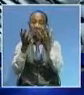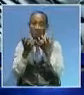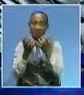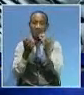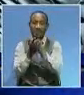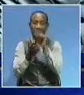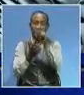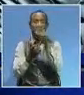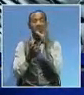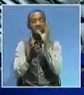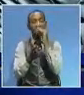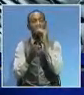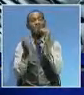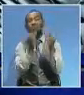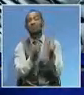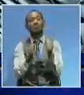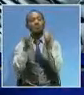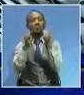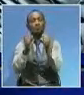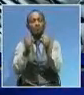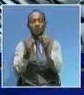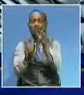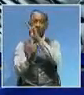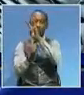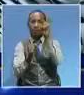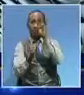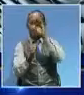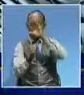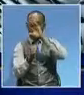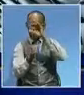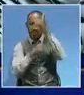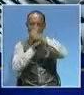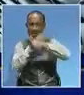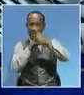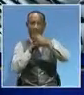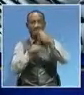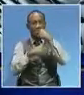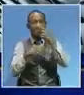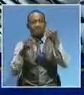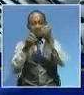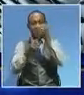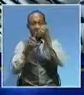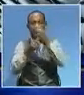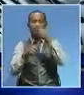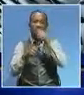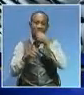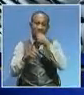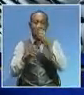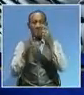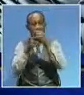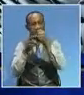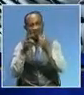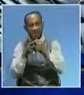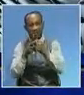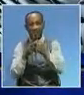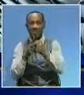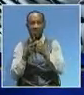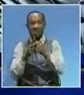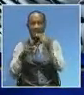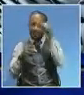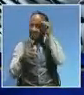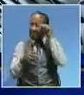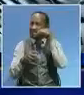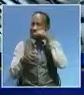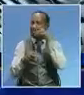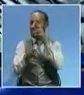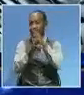he has not come out strongly against Western countries perpetuating gay, lesbians, bisexual and transgender rights. He